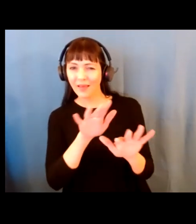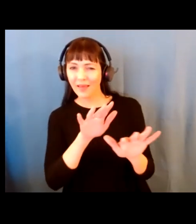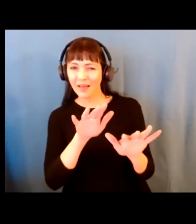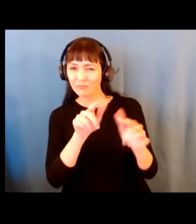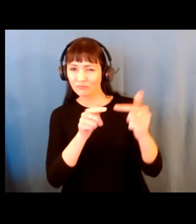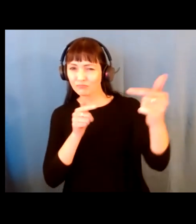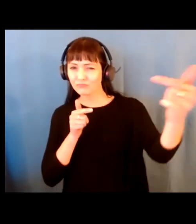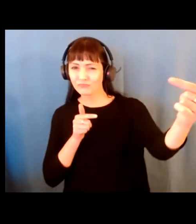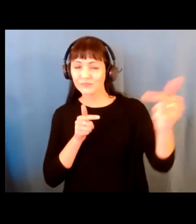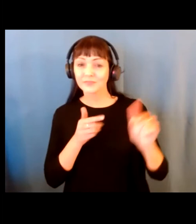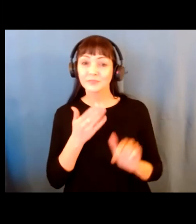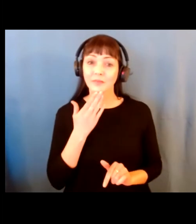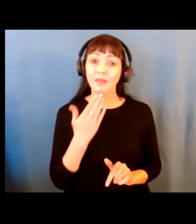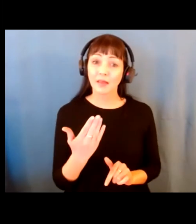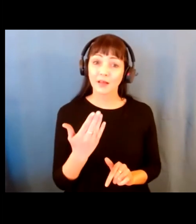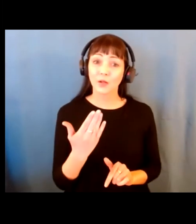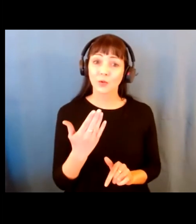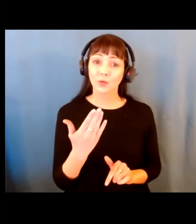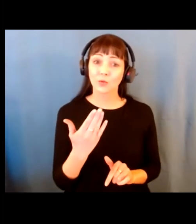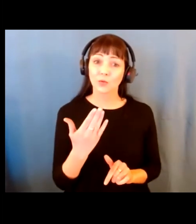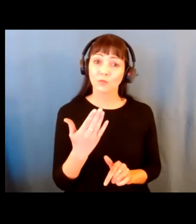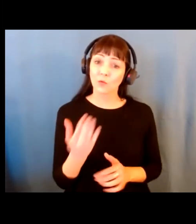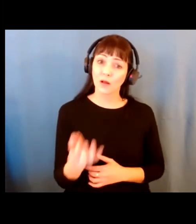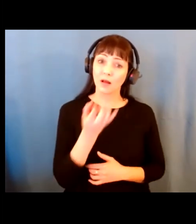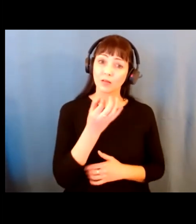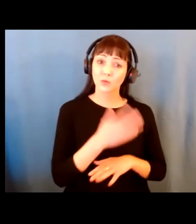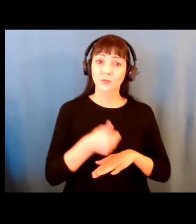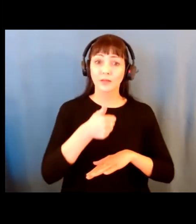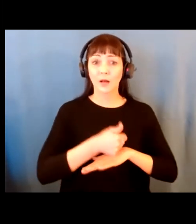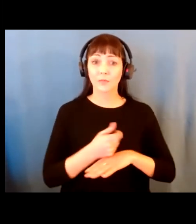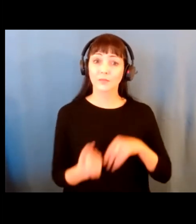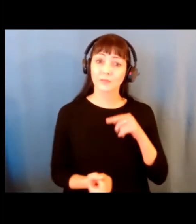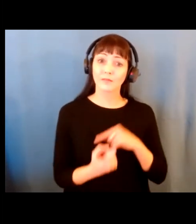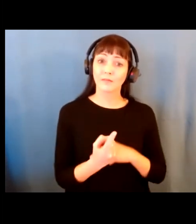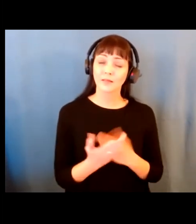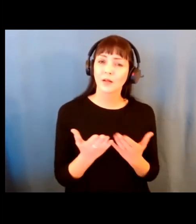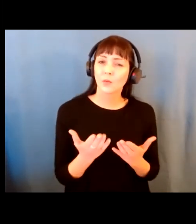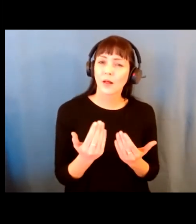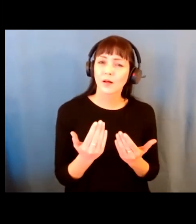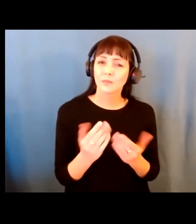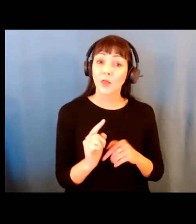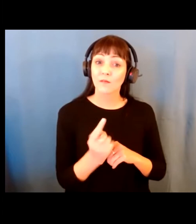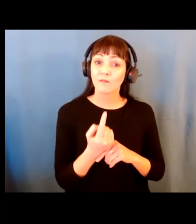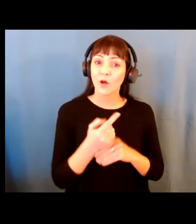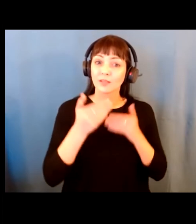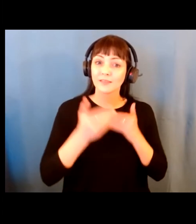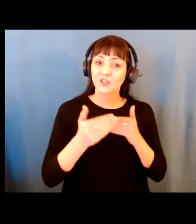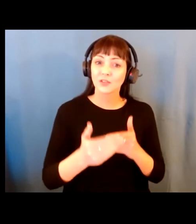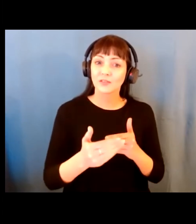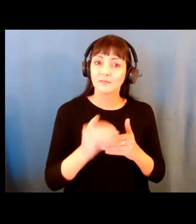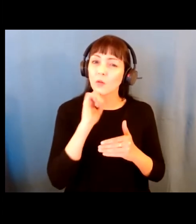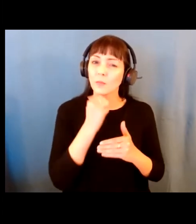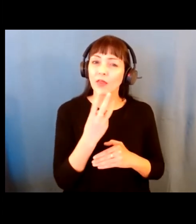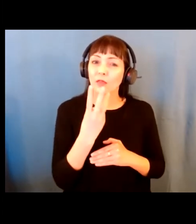thank you for inviting me to convene this event, and also welcome to the first session in a series of three live